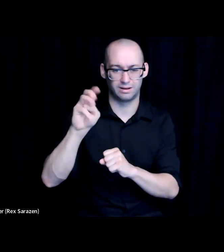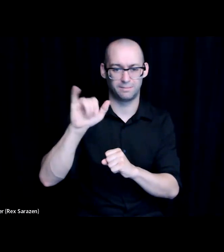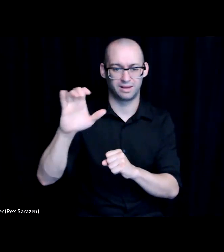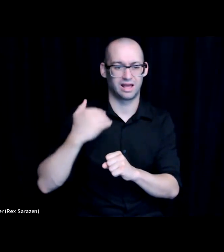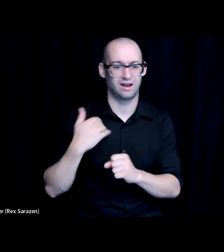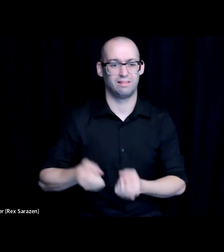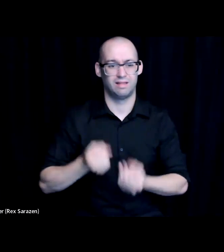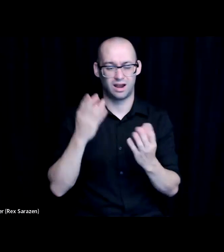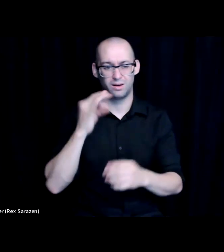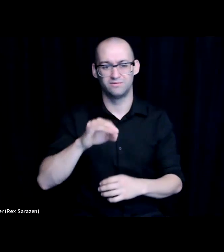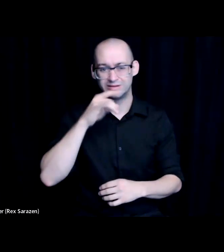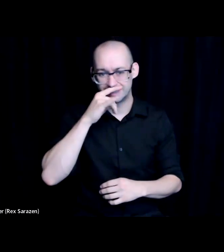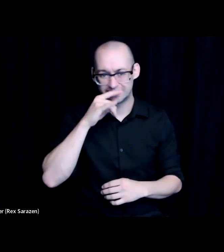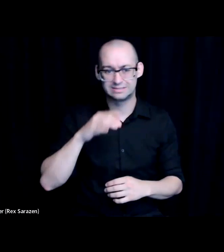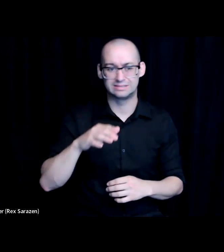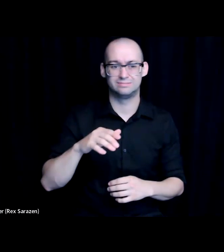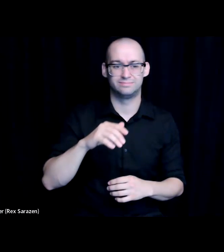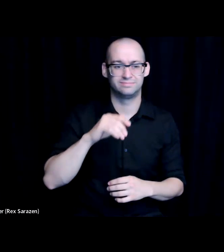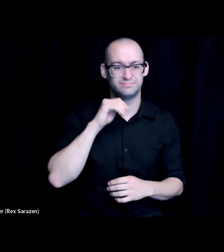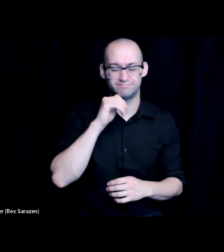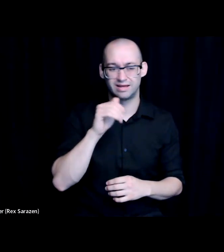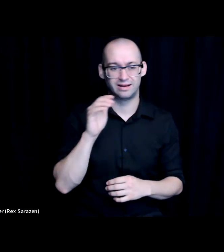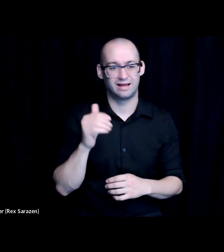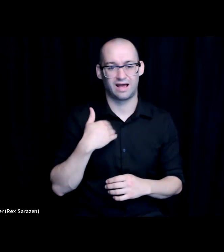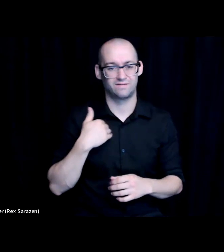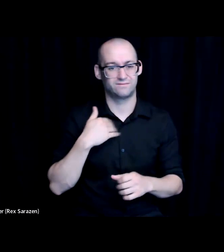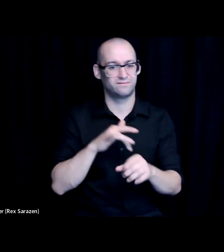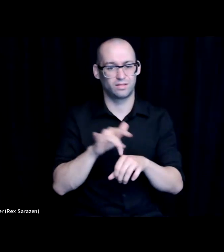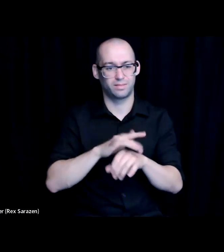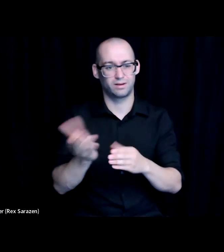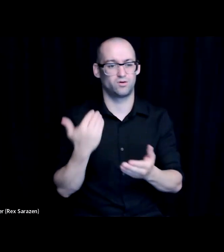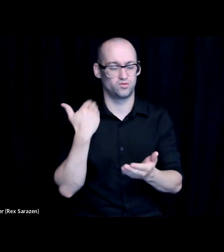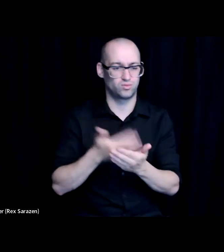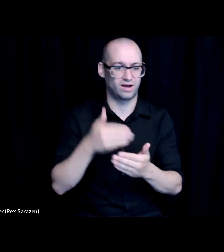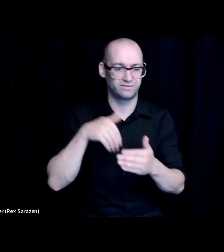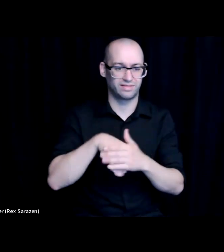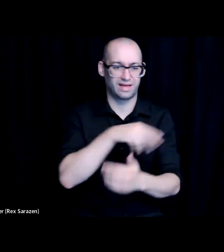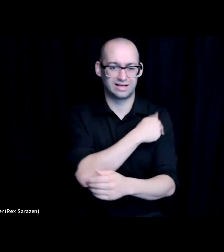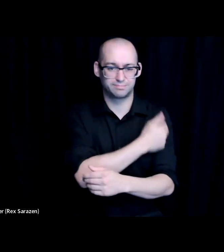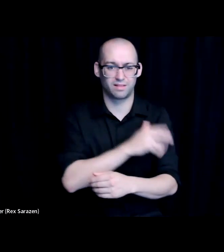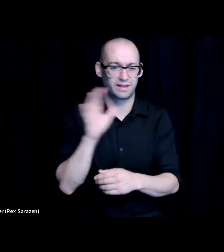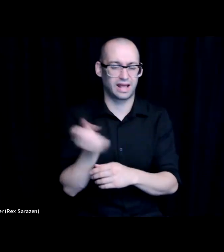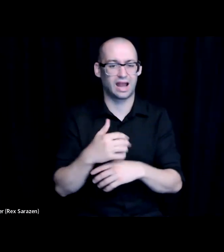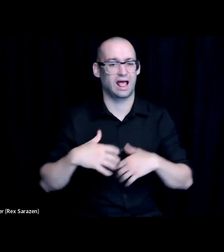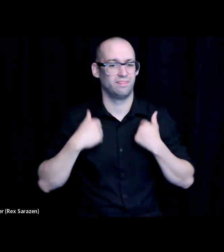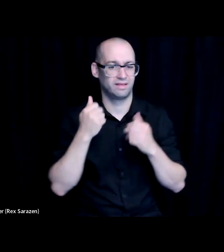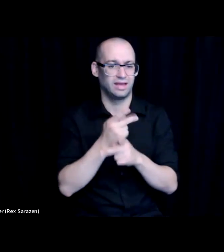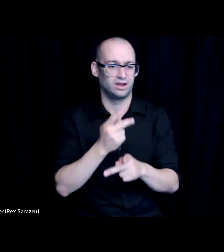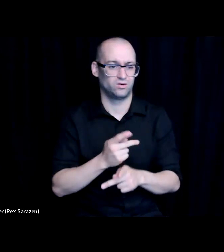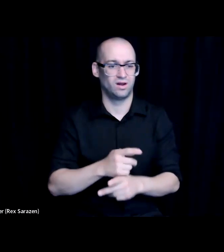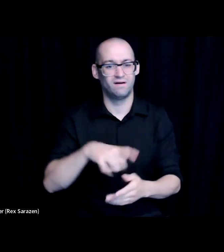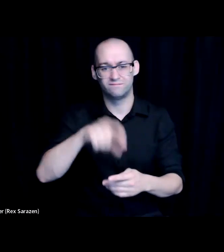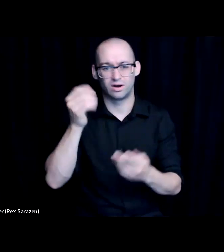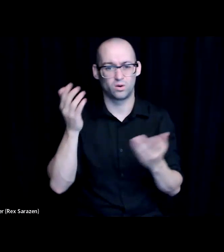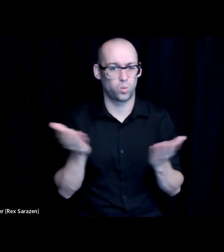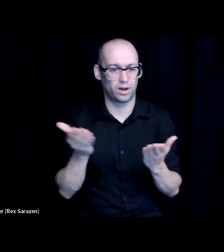pediatric children who are not getting the availability to come into the hospital to get health care. And what we found out over